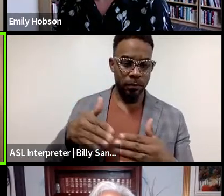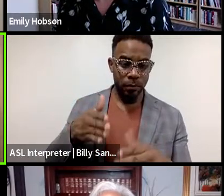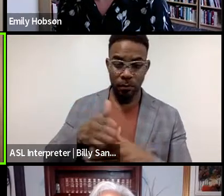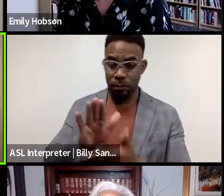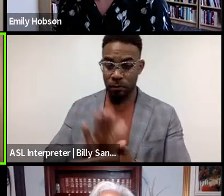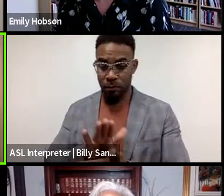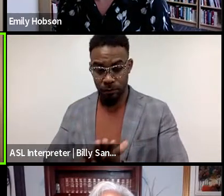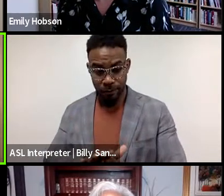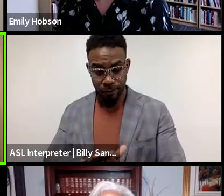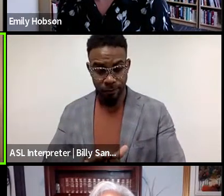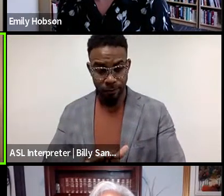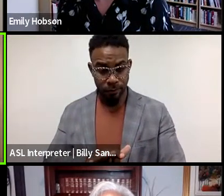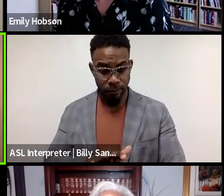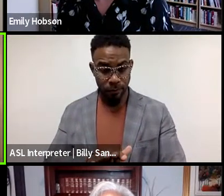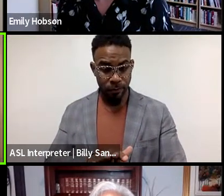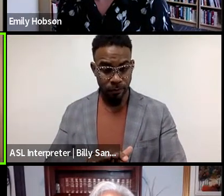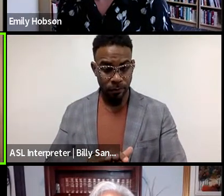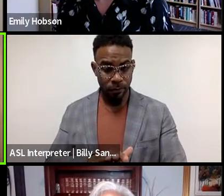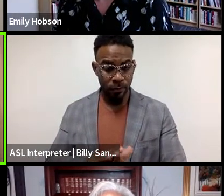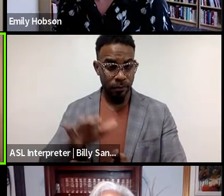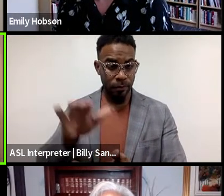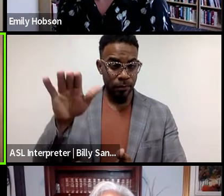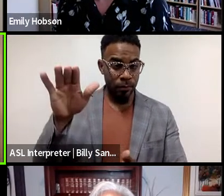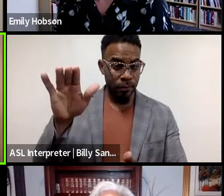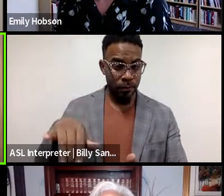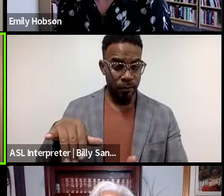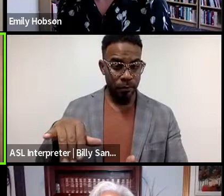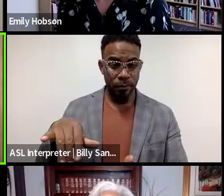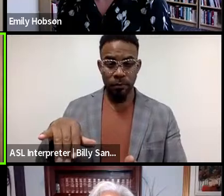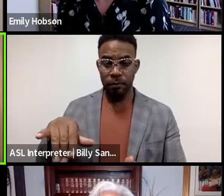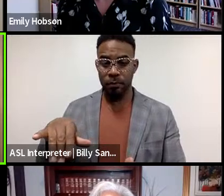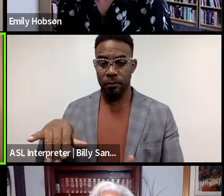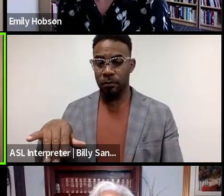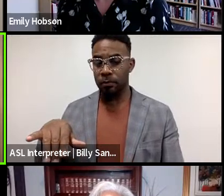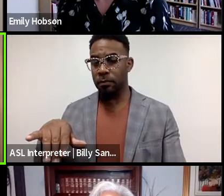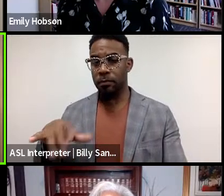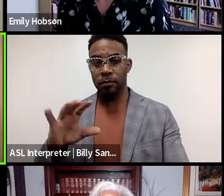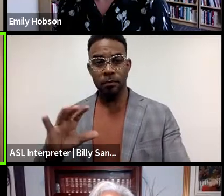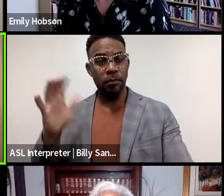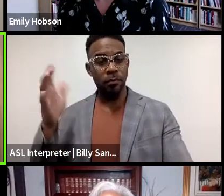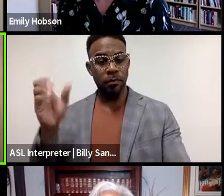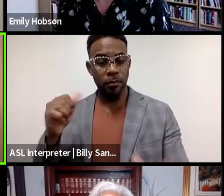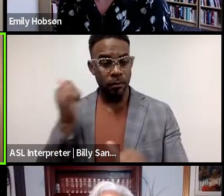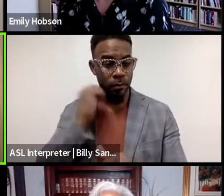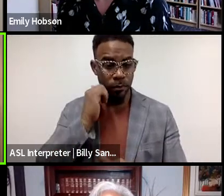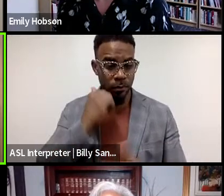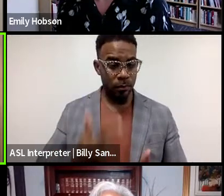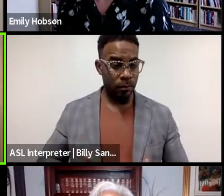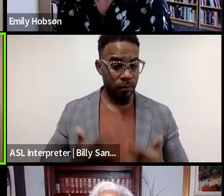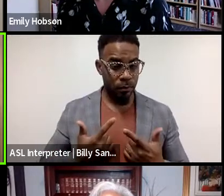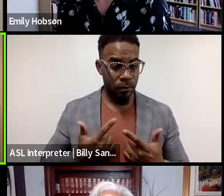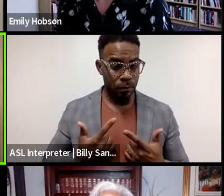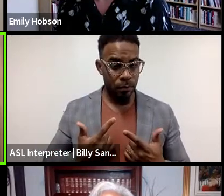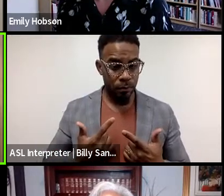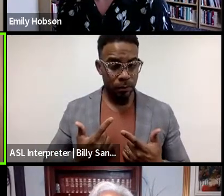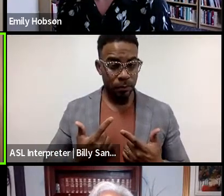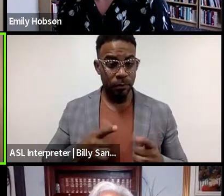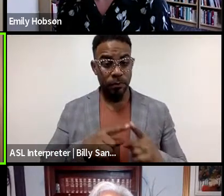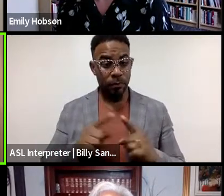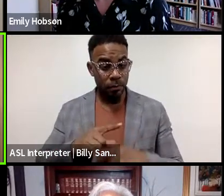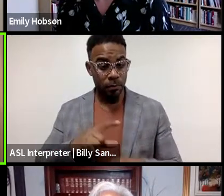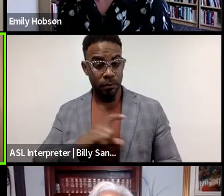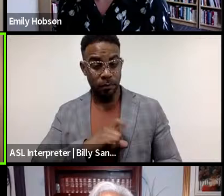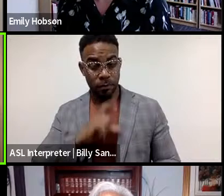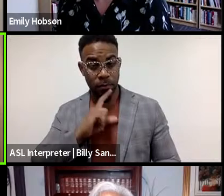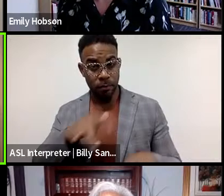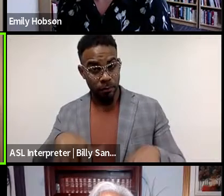school. And that, you know, the kind of disruption of everyday life as police